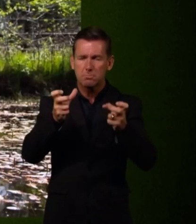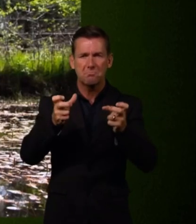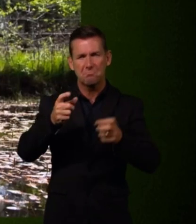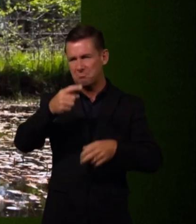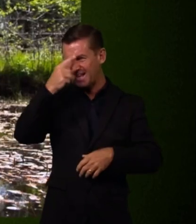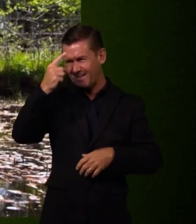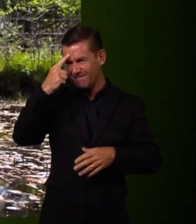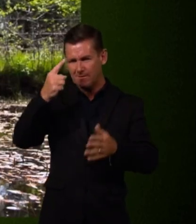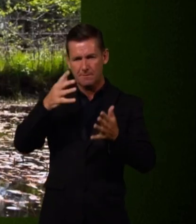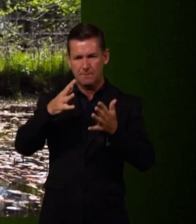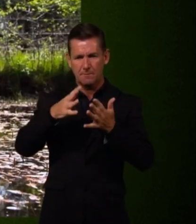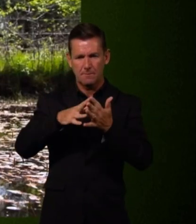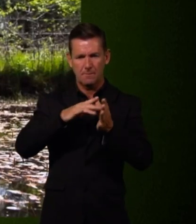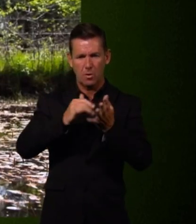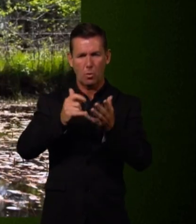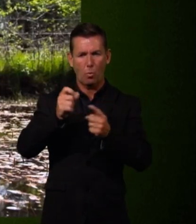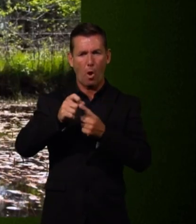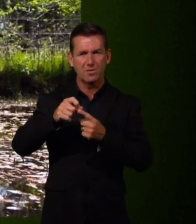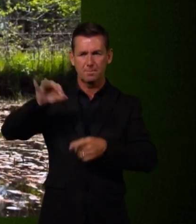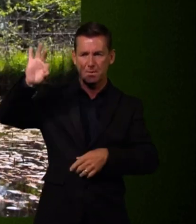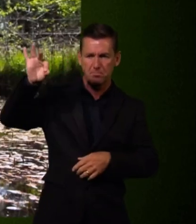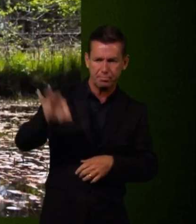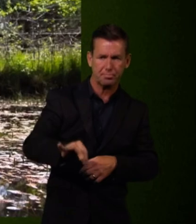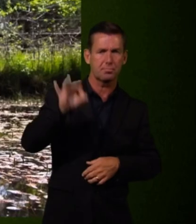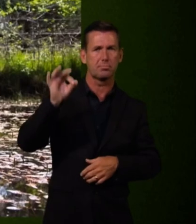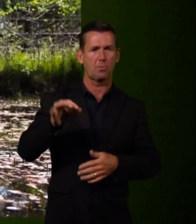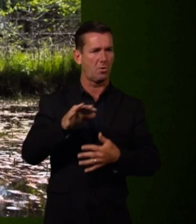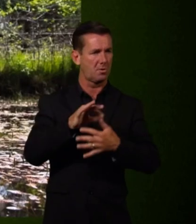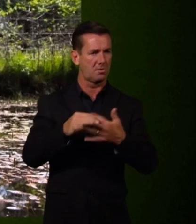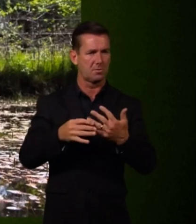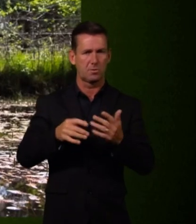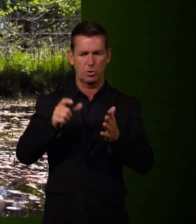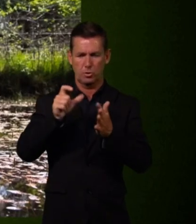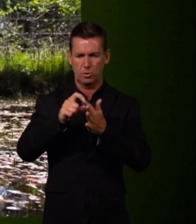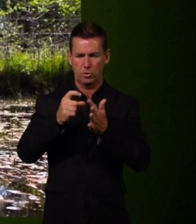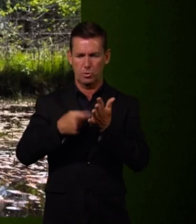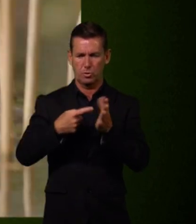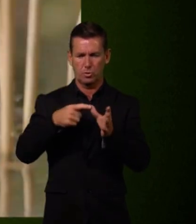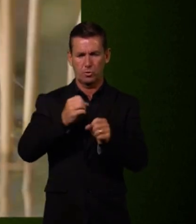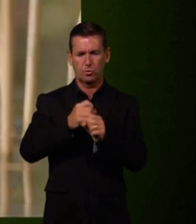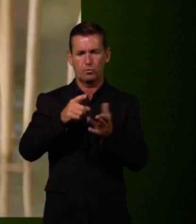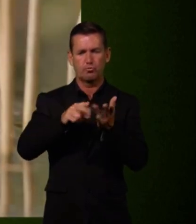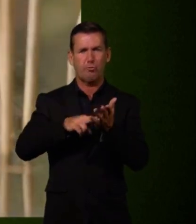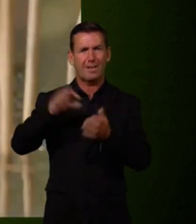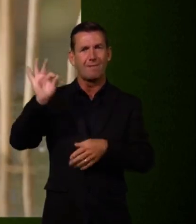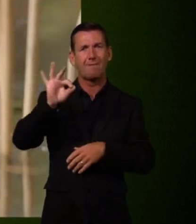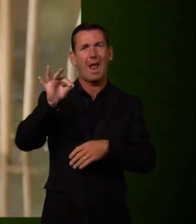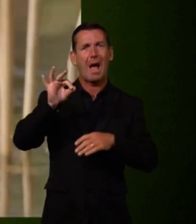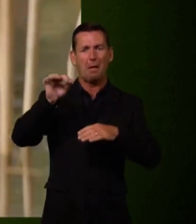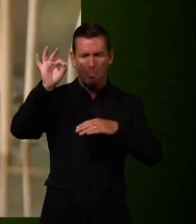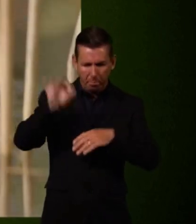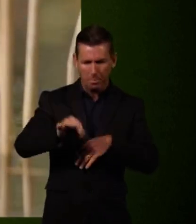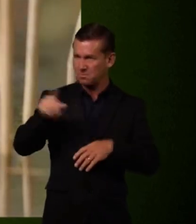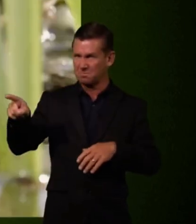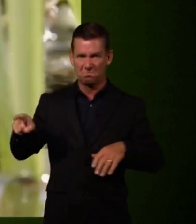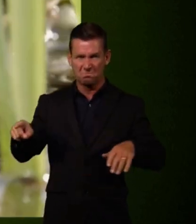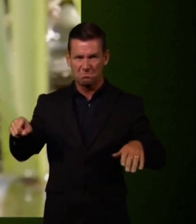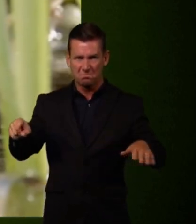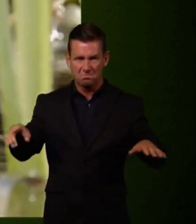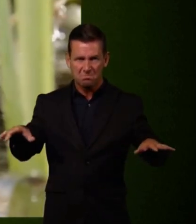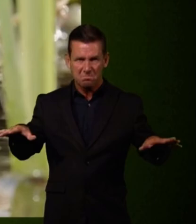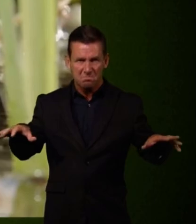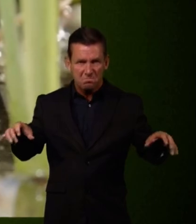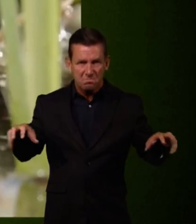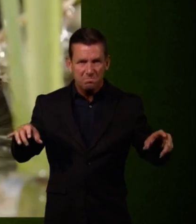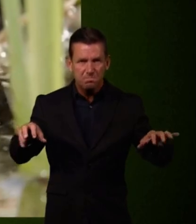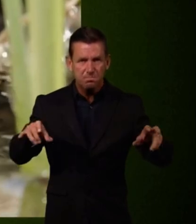a wasp falls in, or a pond skater skips by, or a dragonfly has an accident, she will skate far better than